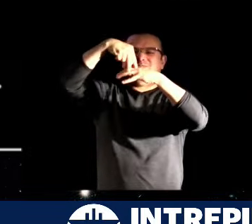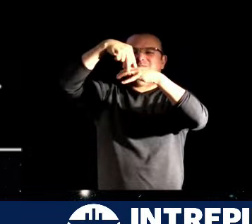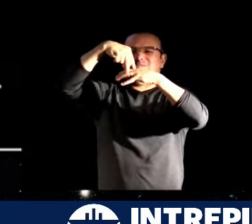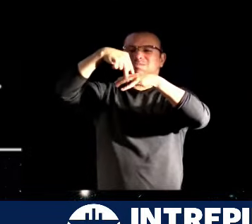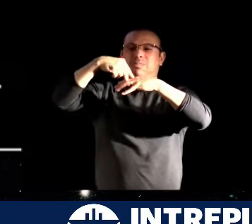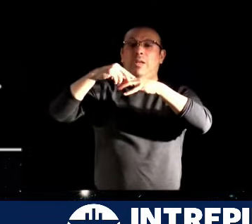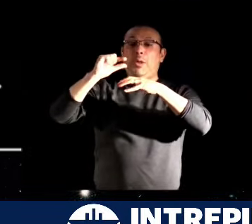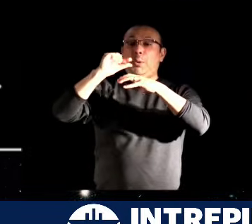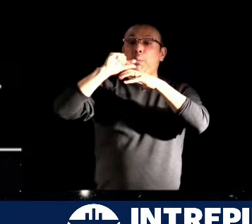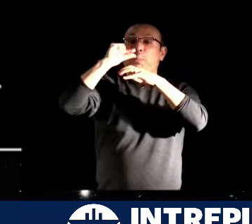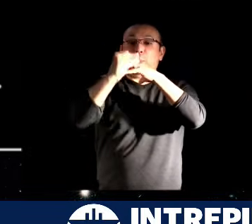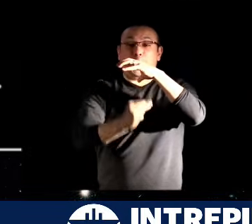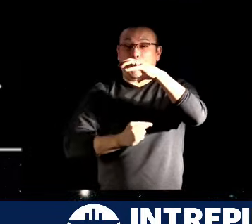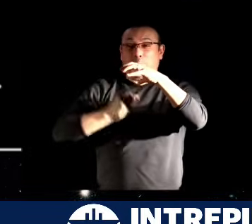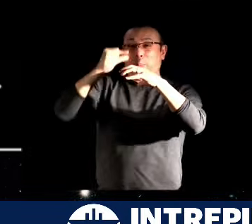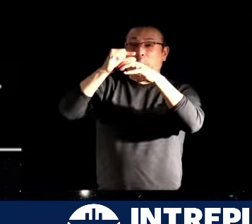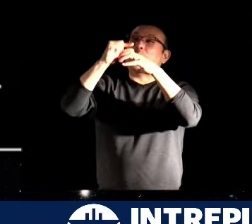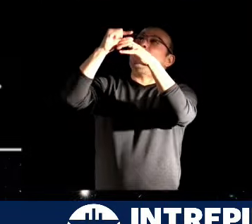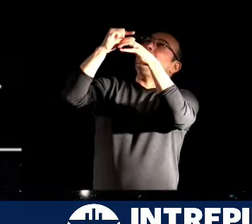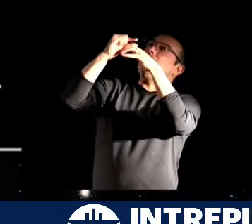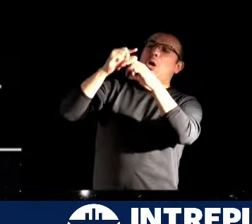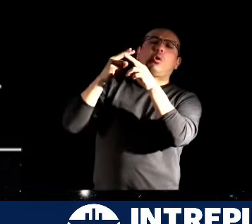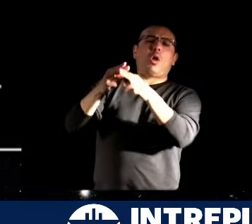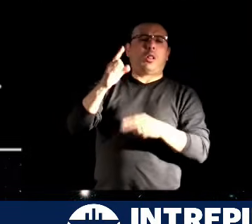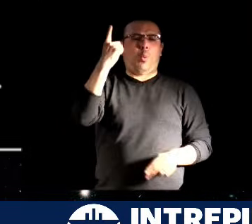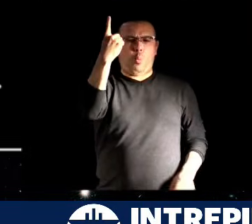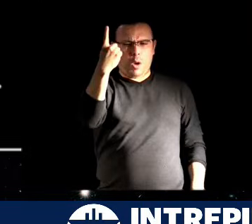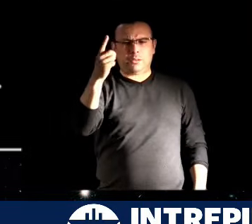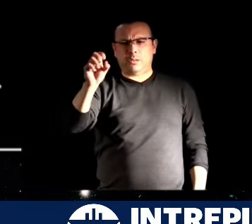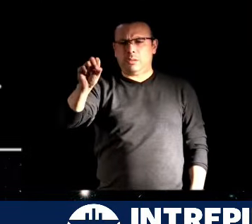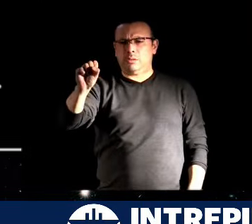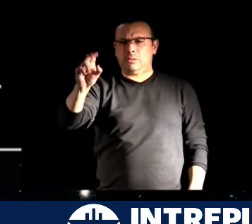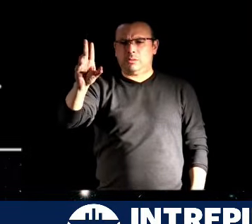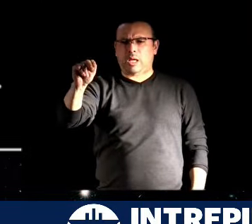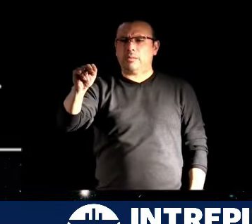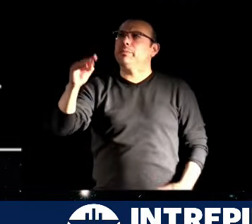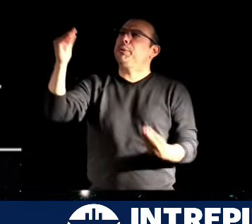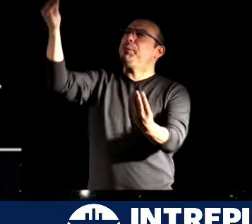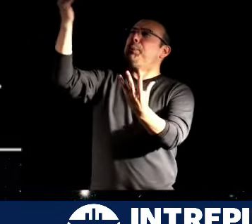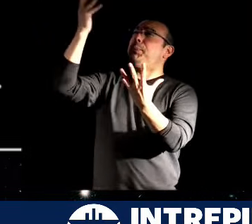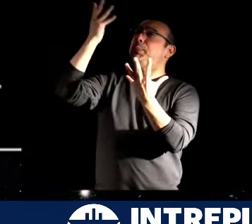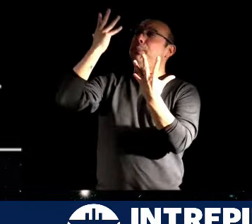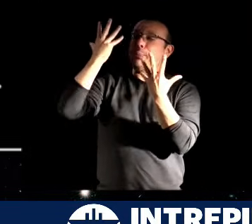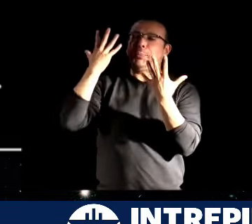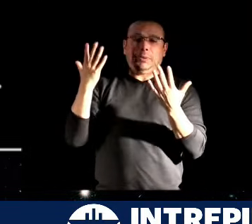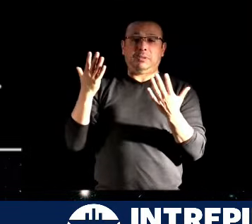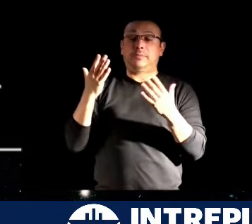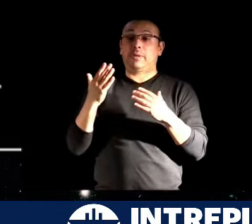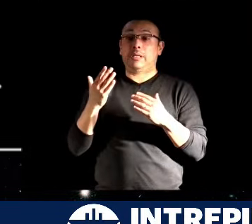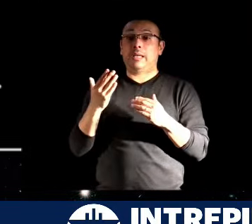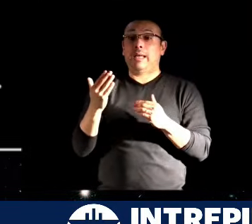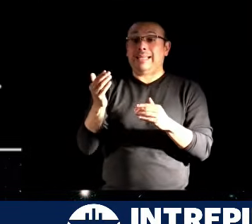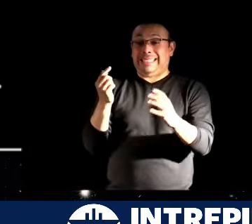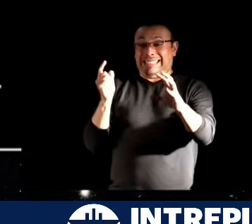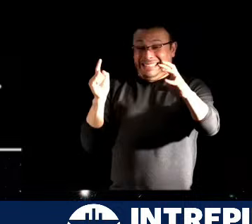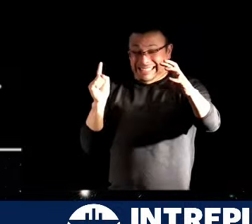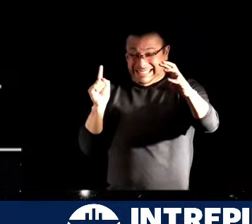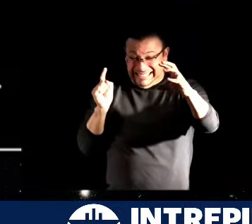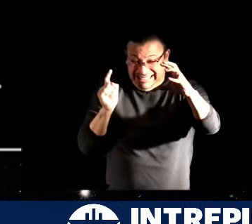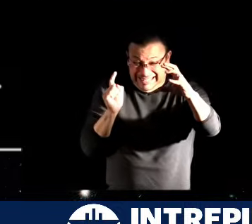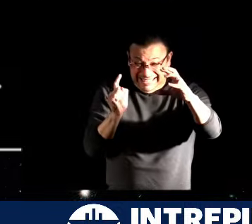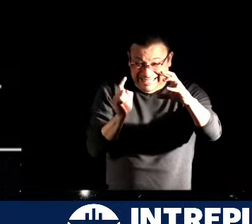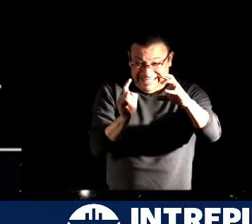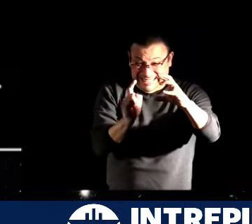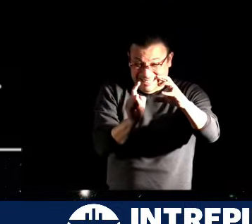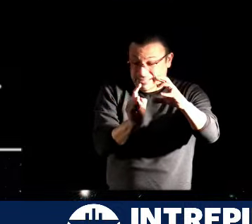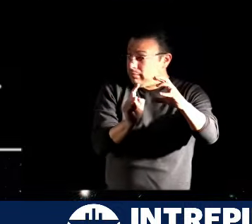the atmosphere, we'd call that about 1 sun, okay? As you get closer and you get to 9.8